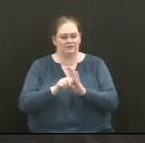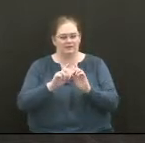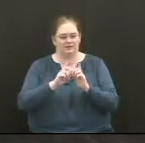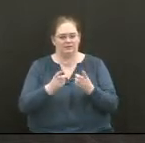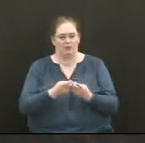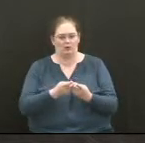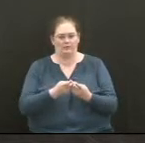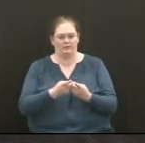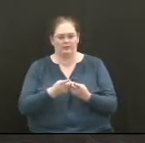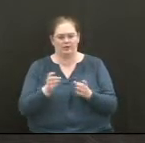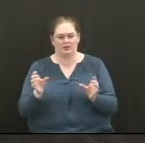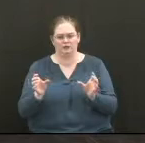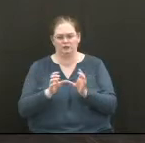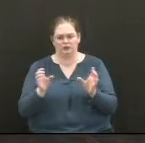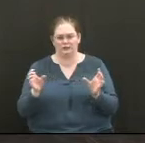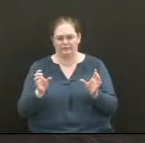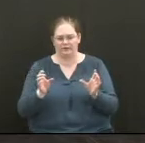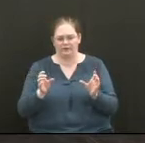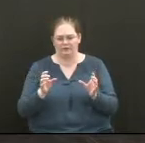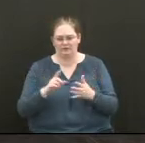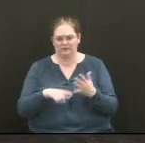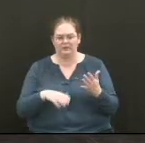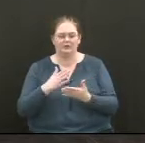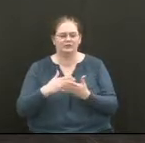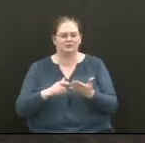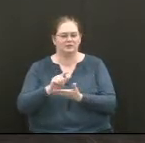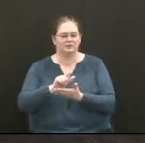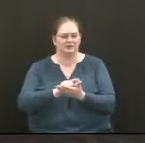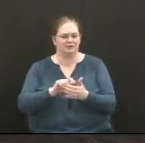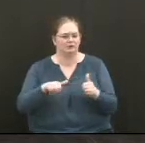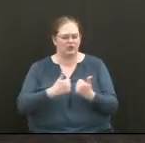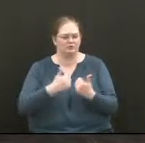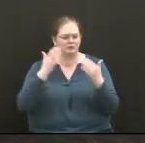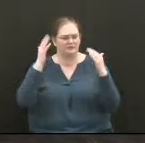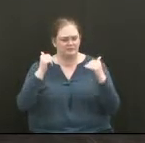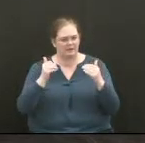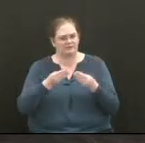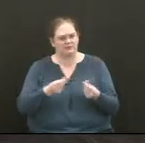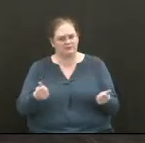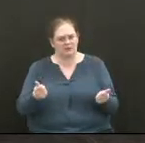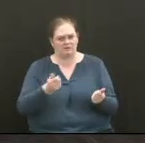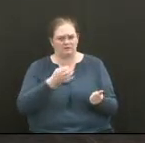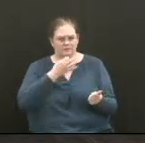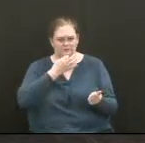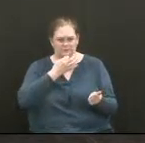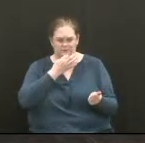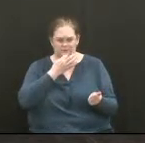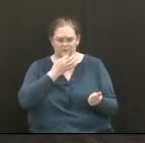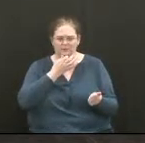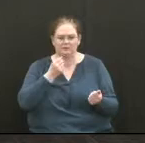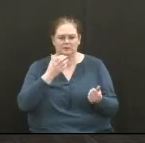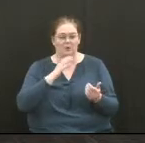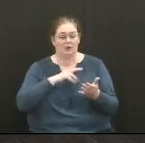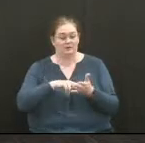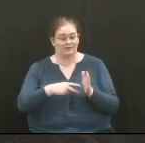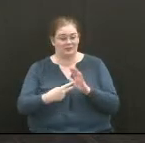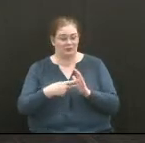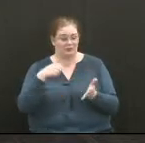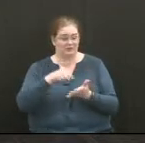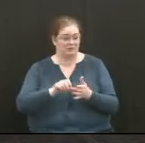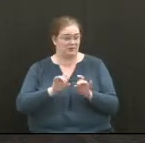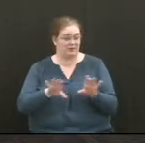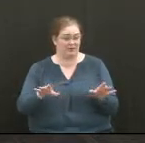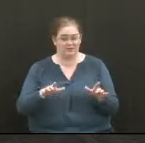had, you know, certified them. There are some legal challenges, which we expect to be solved pretty soon. So our intention is to mail these